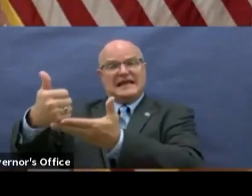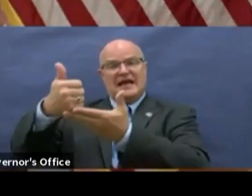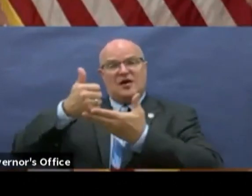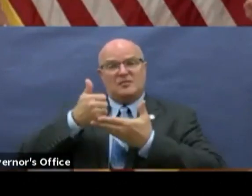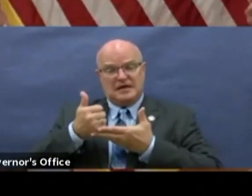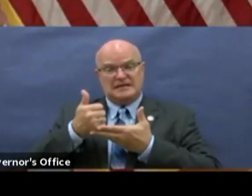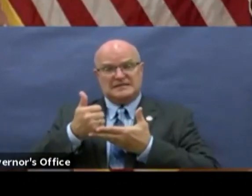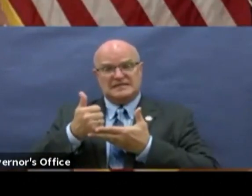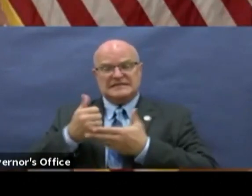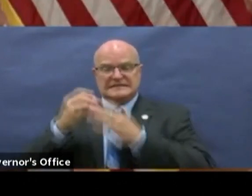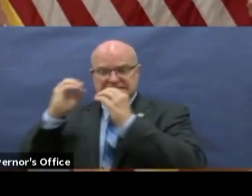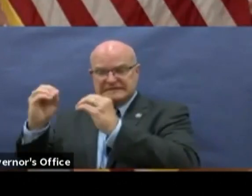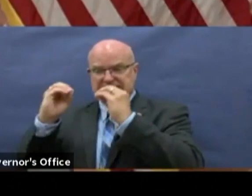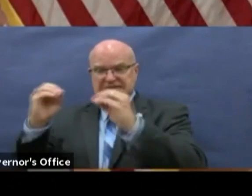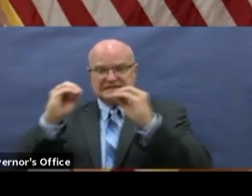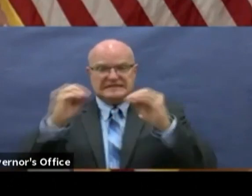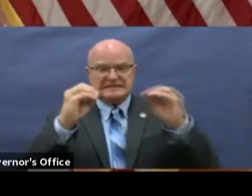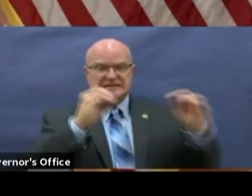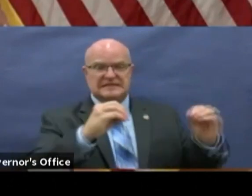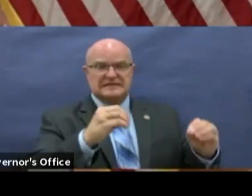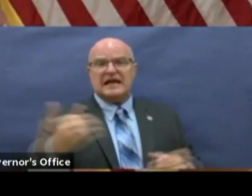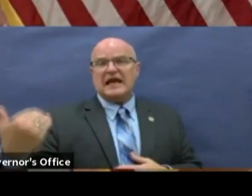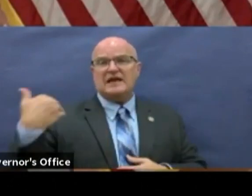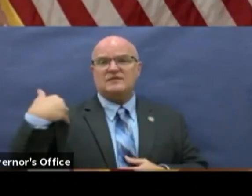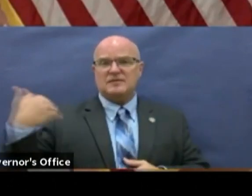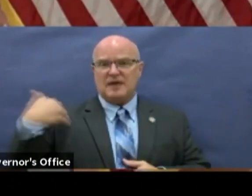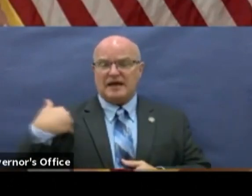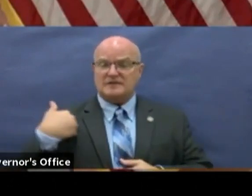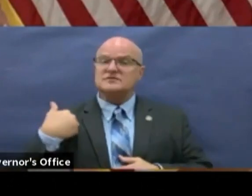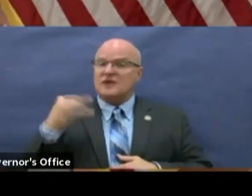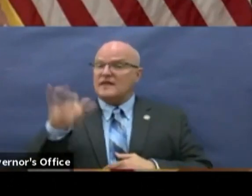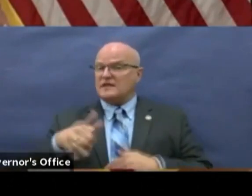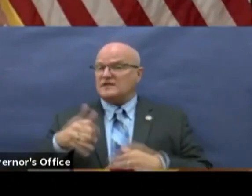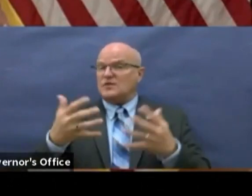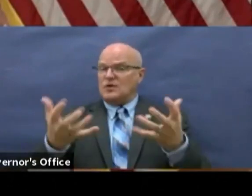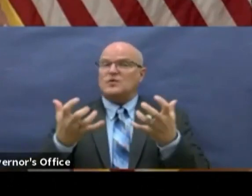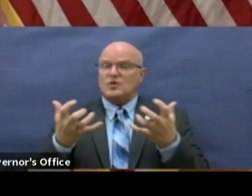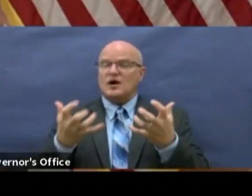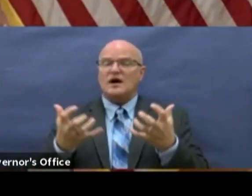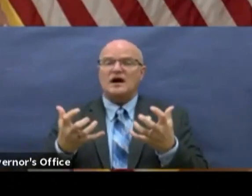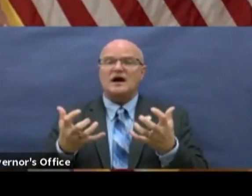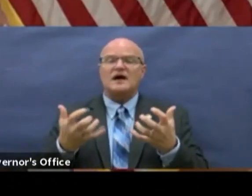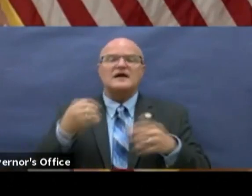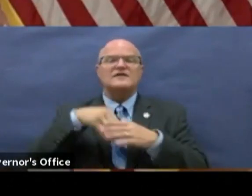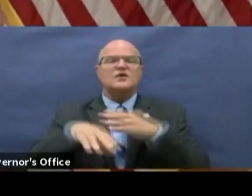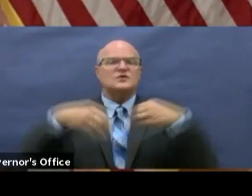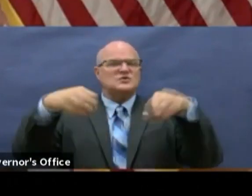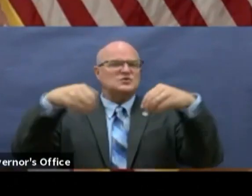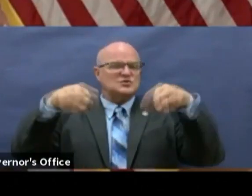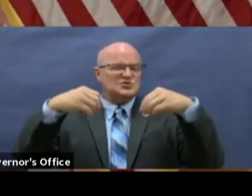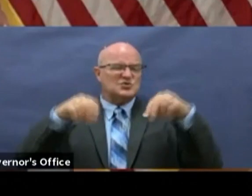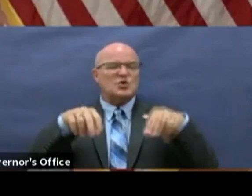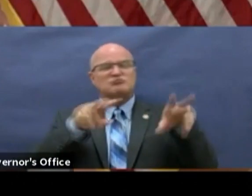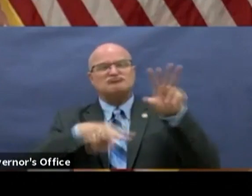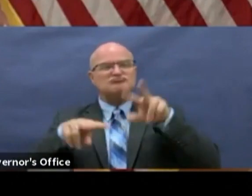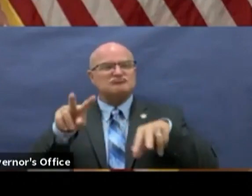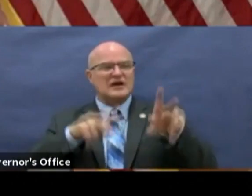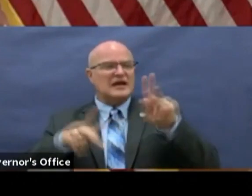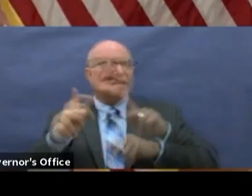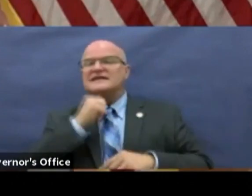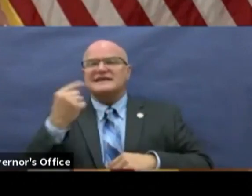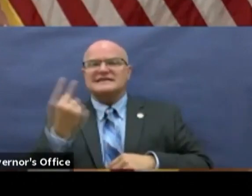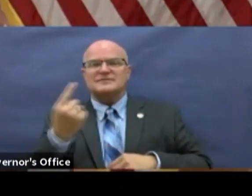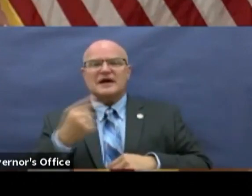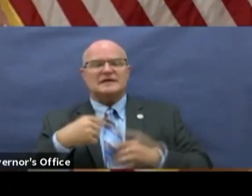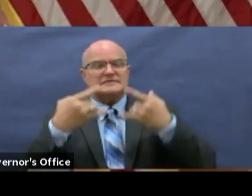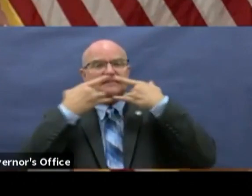in terms of education, reminders, and that's what we want. If you go into a store and there's not someone